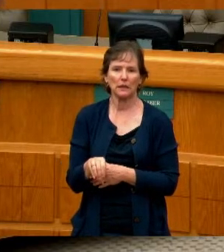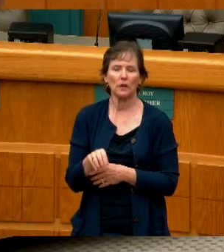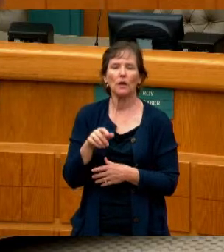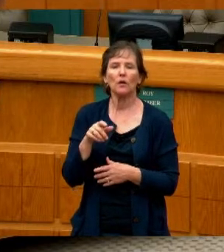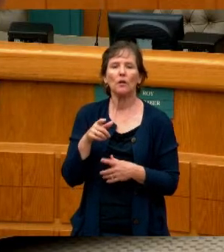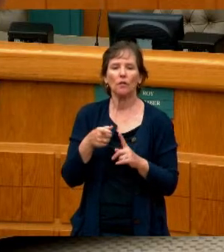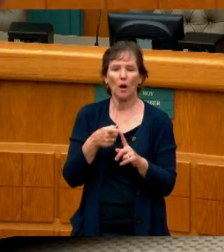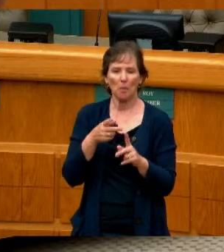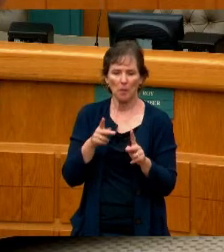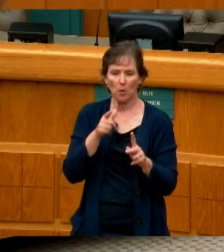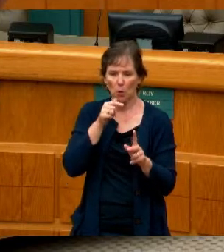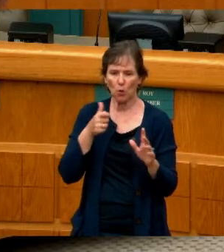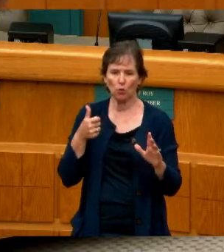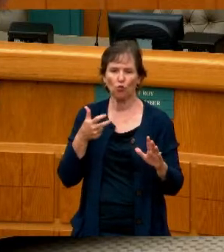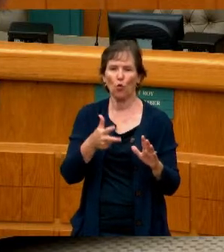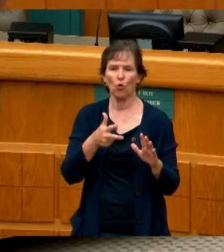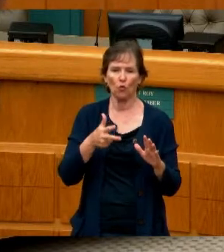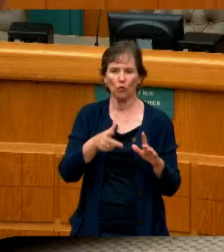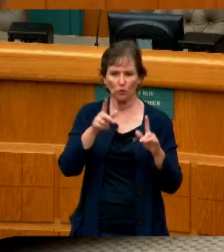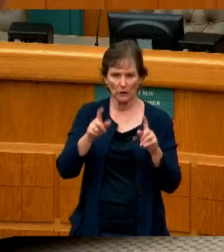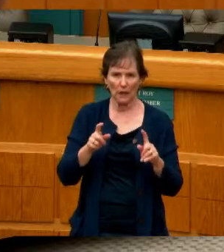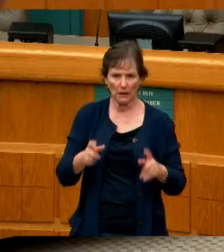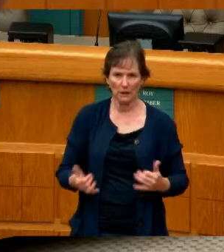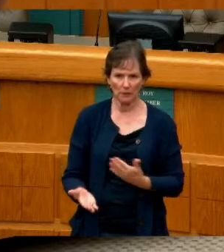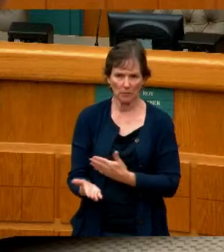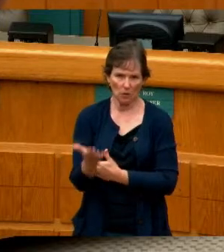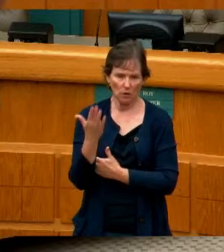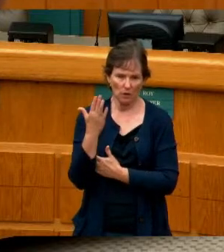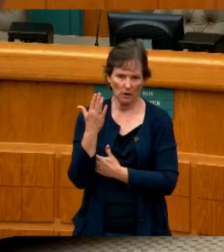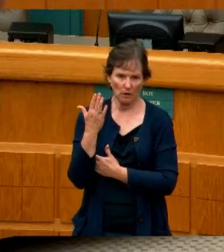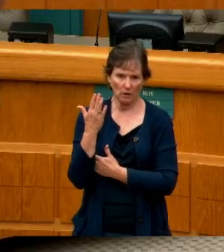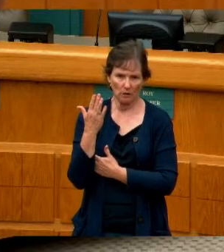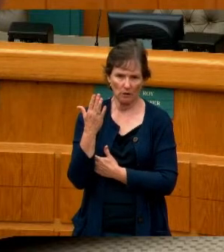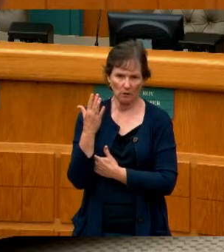Well, the positivity rate for our drive-through this morning was